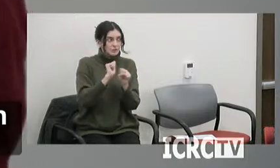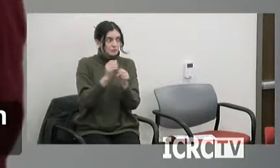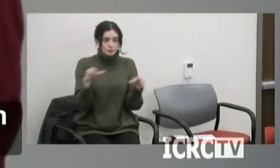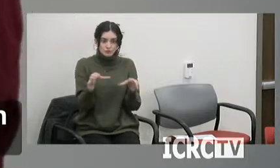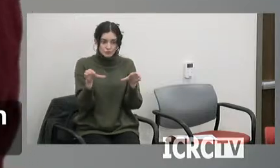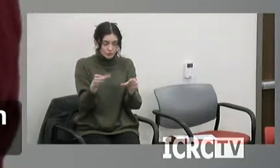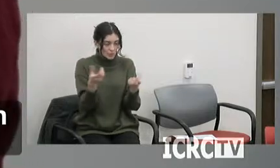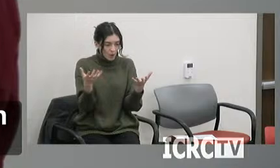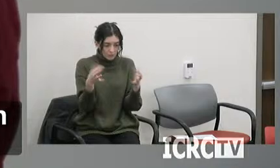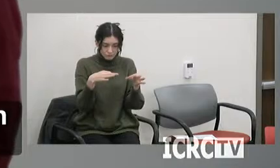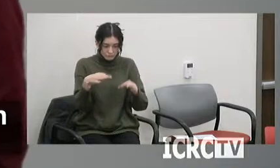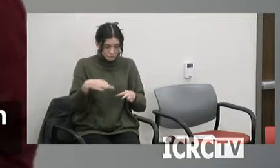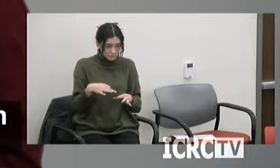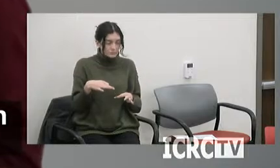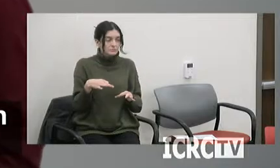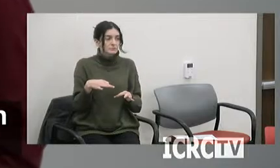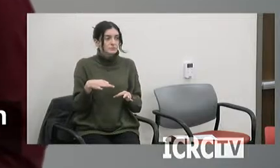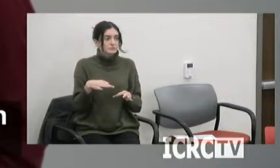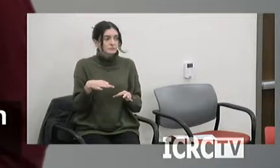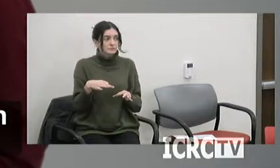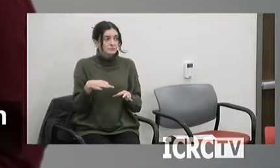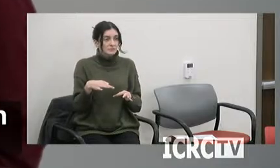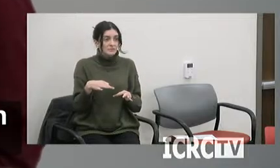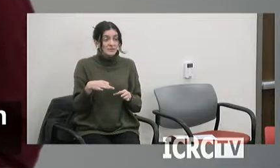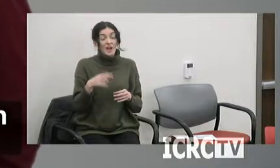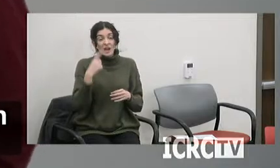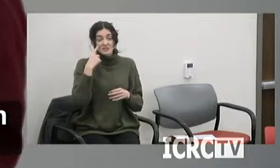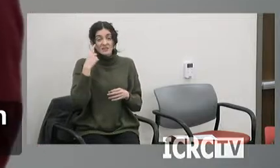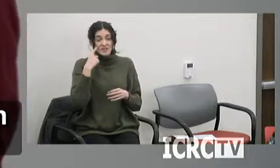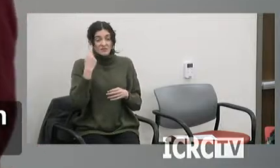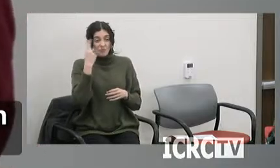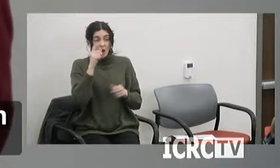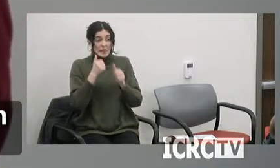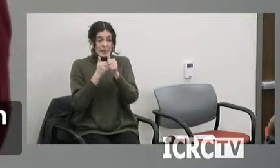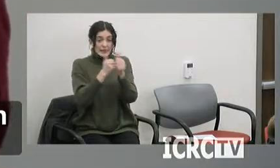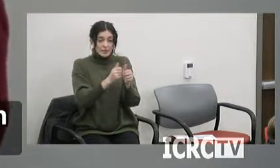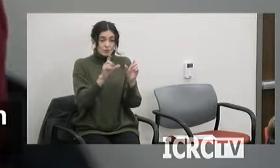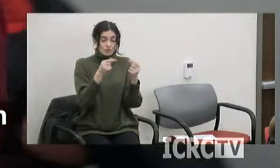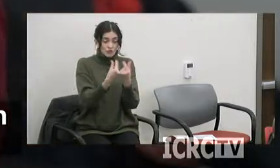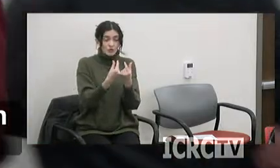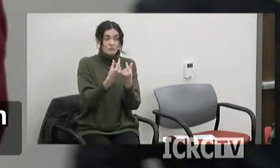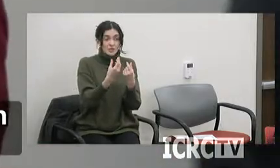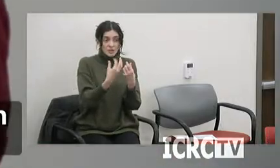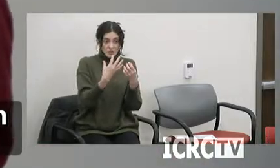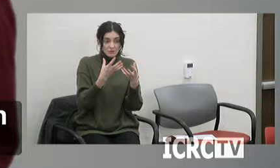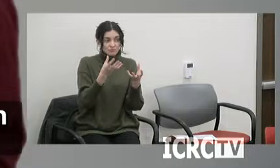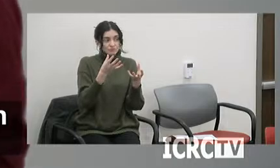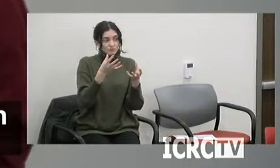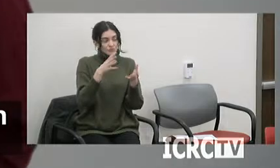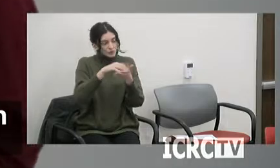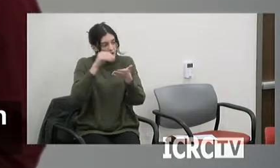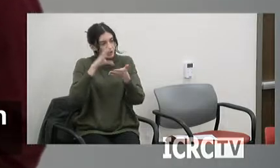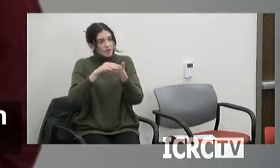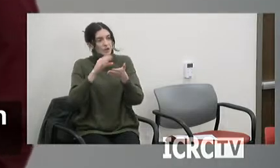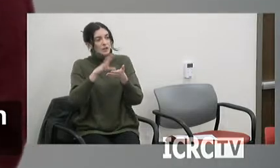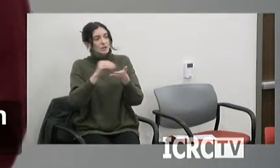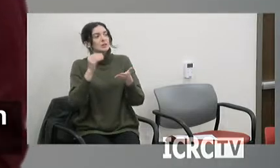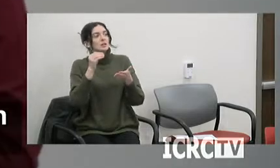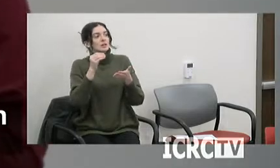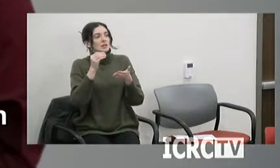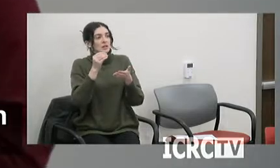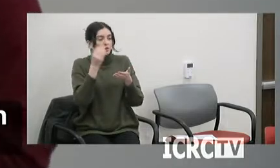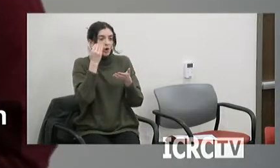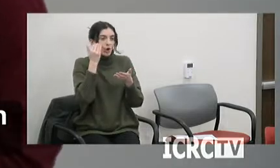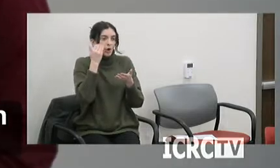up to us as a leadership to gather that data and explore possible recommendations to the superintendent. We may somewhere in the